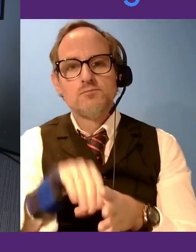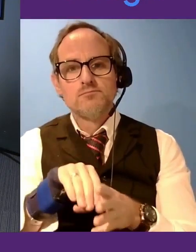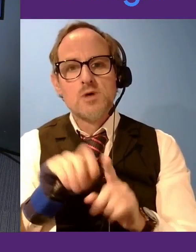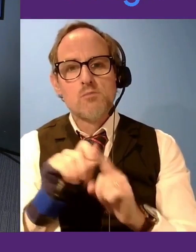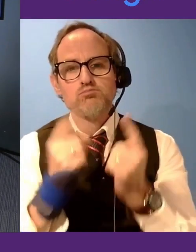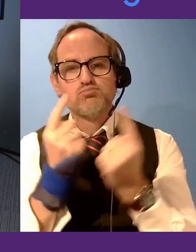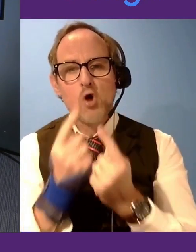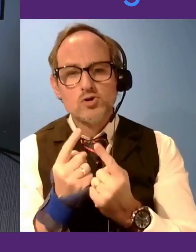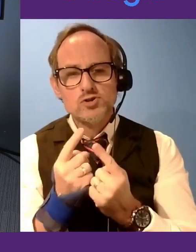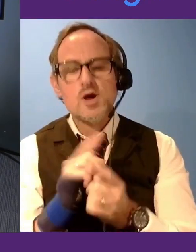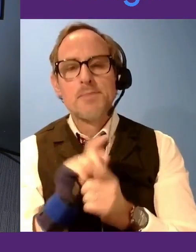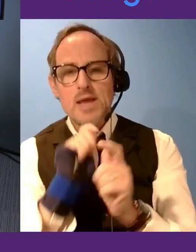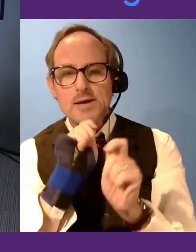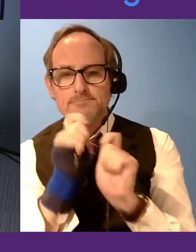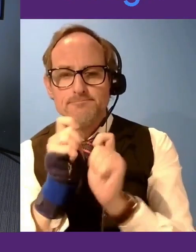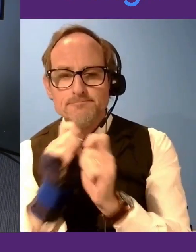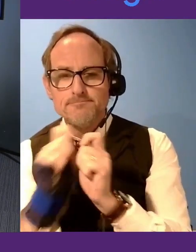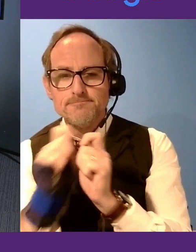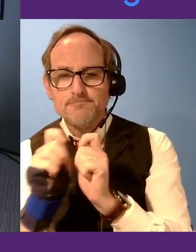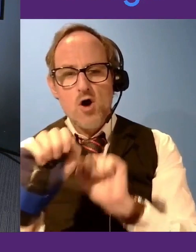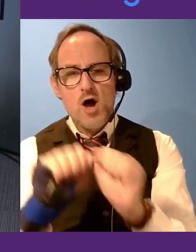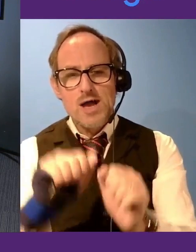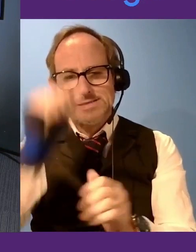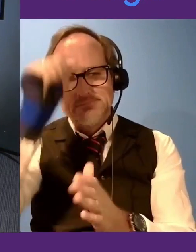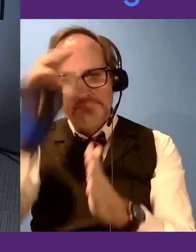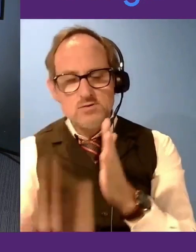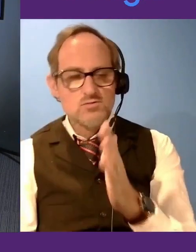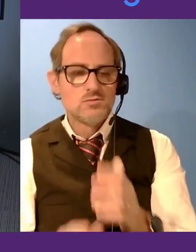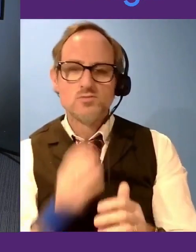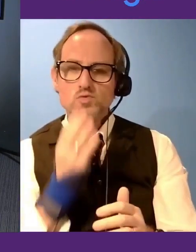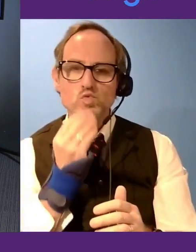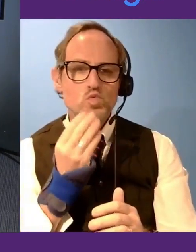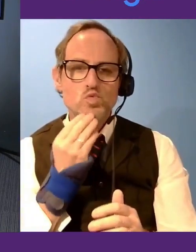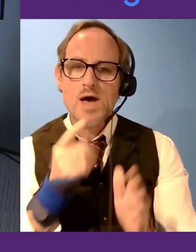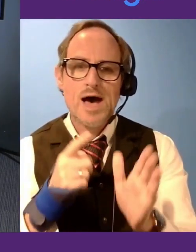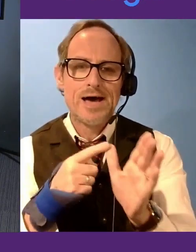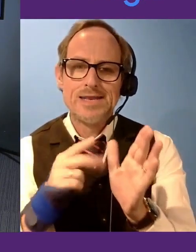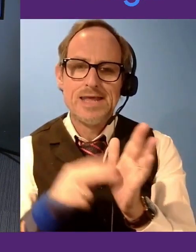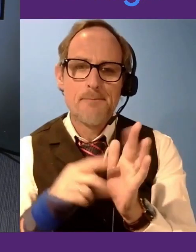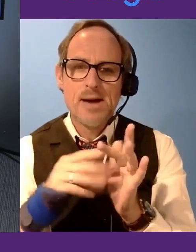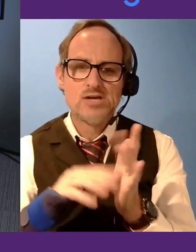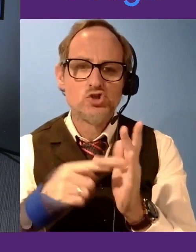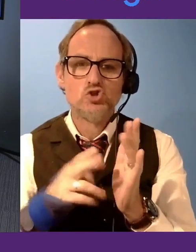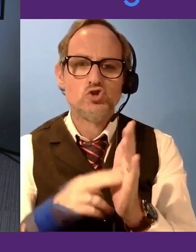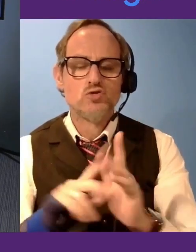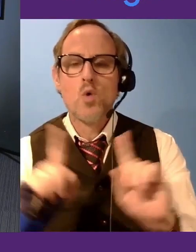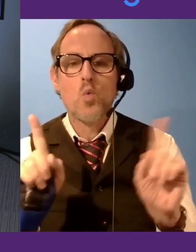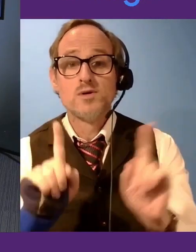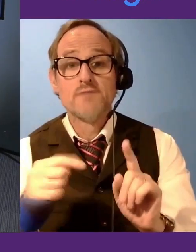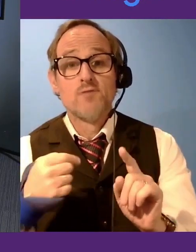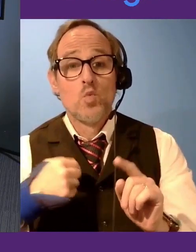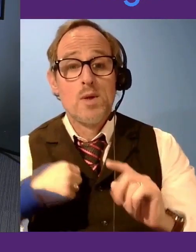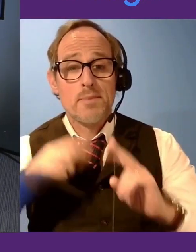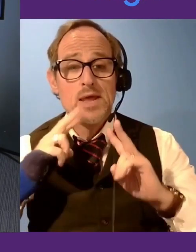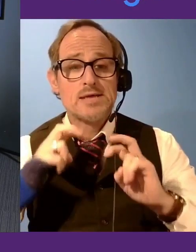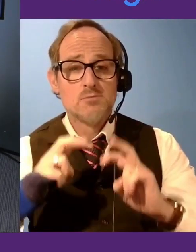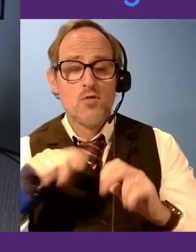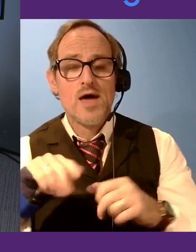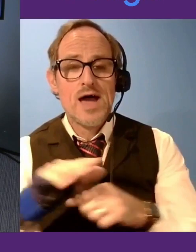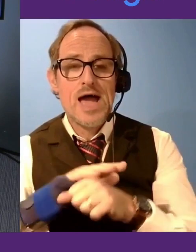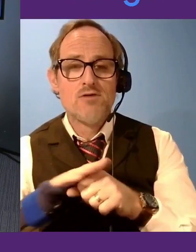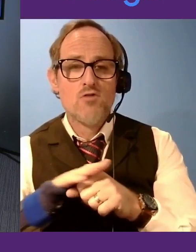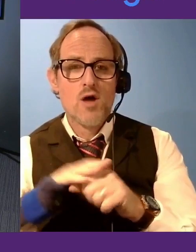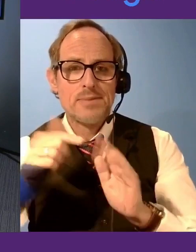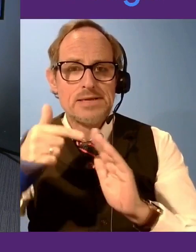experience, maybe removing animations or else. So that's an area that we've explored at Miro. And so as you dig into it a little bit deeper, there's